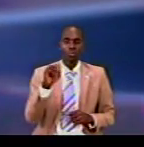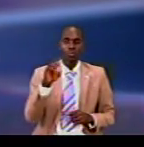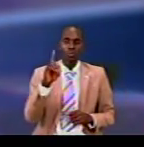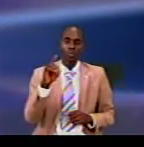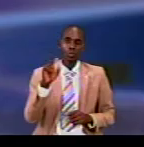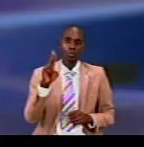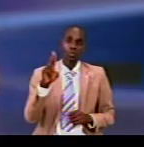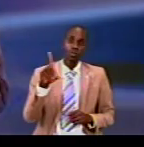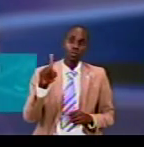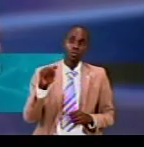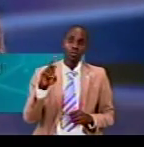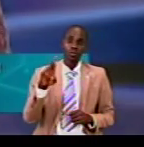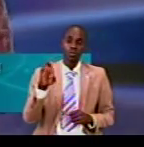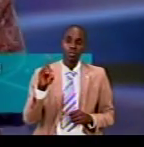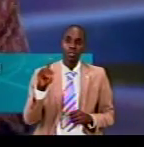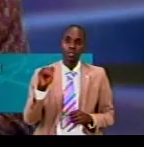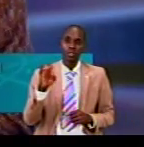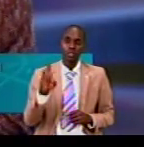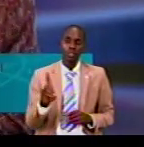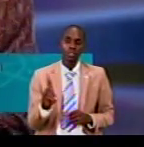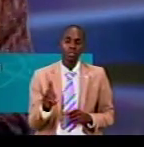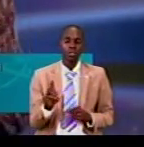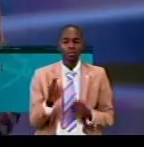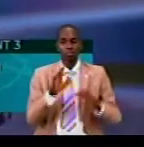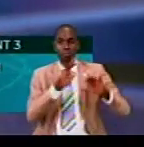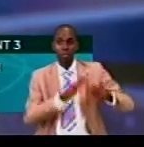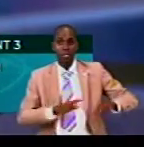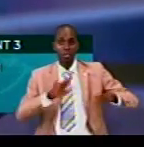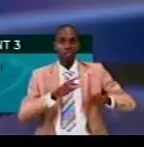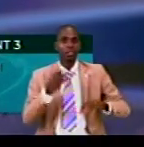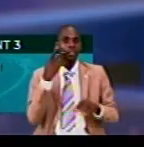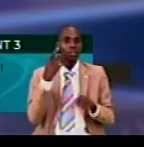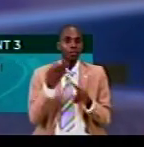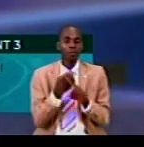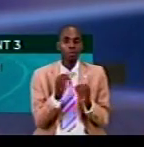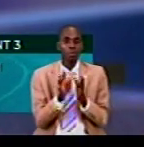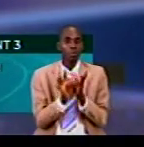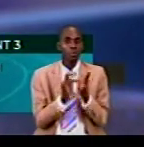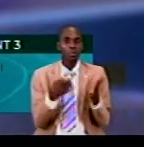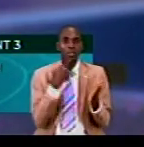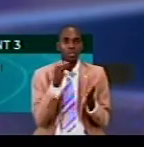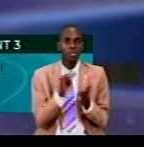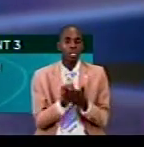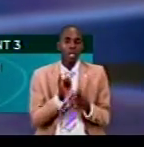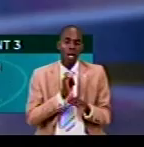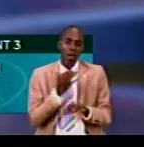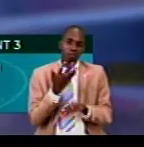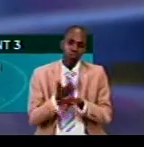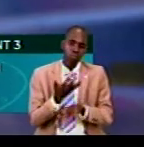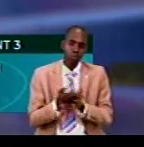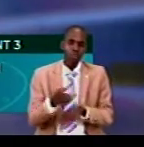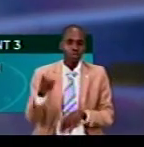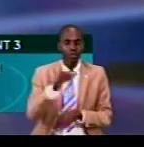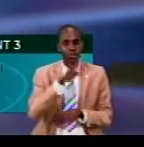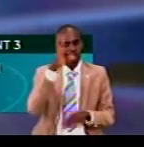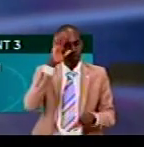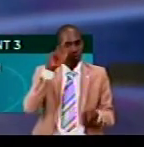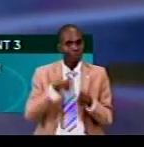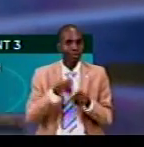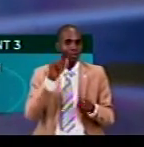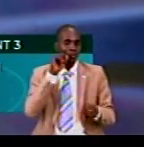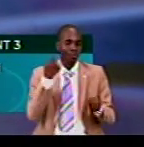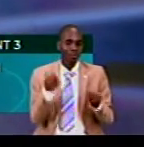therefore, brethren, by the mercies of God, that ye present your bodies a